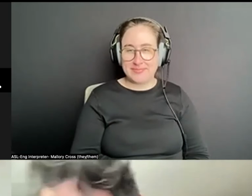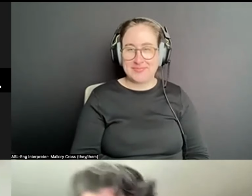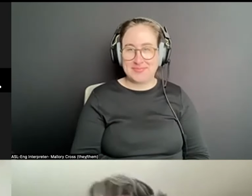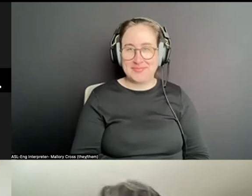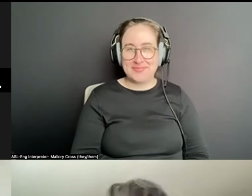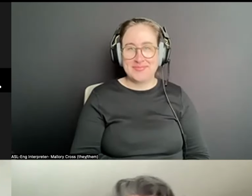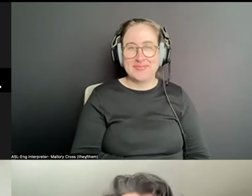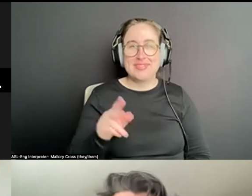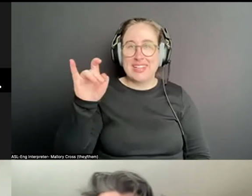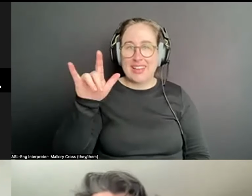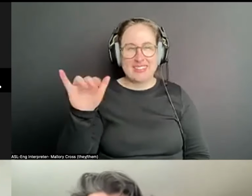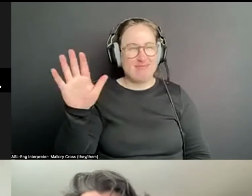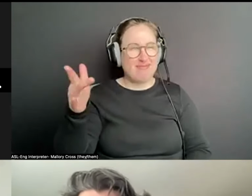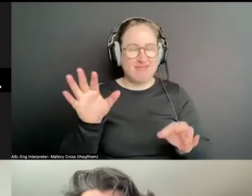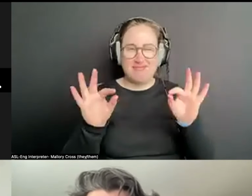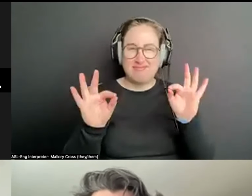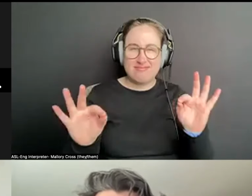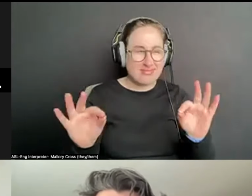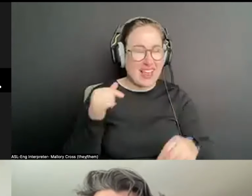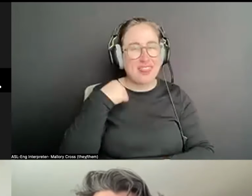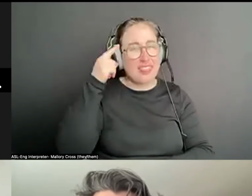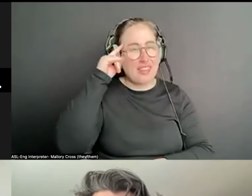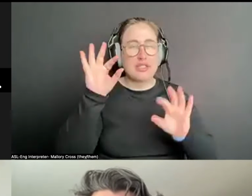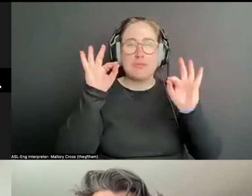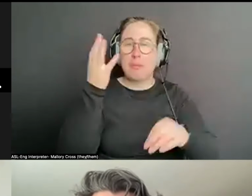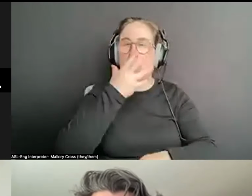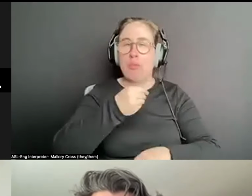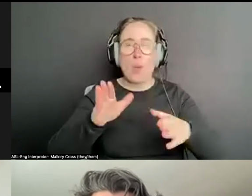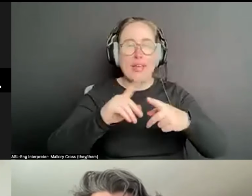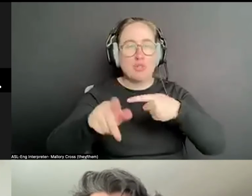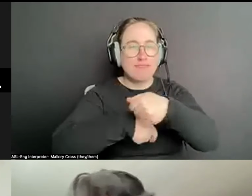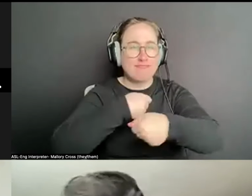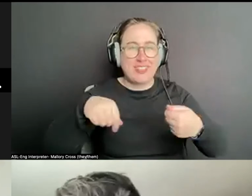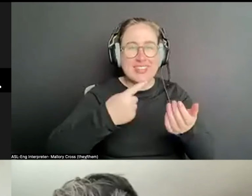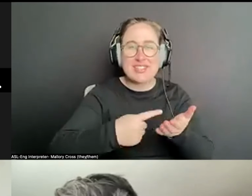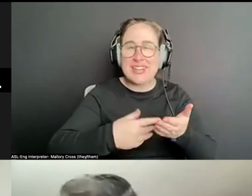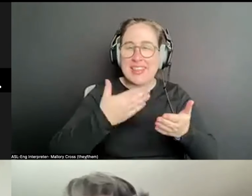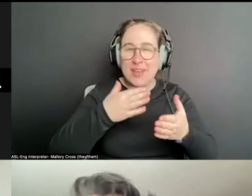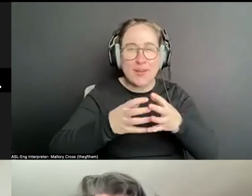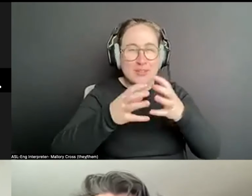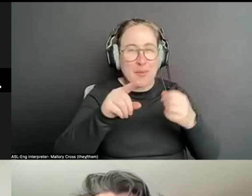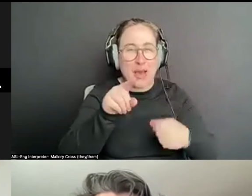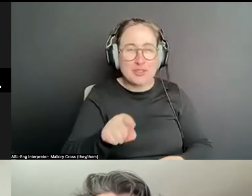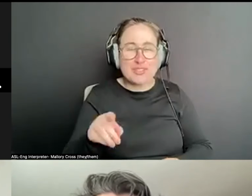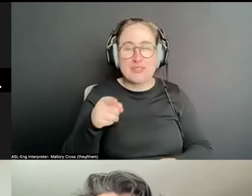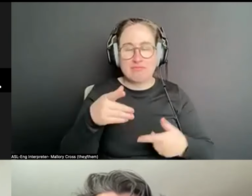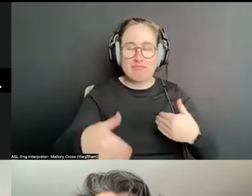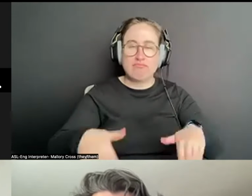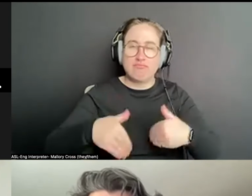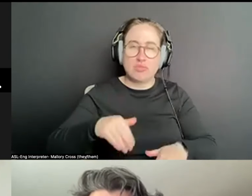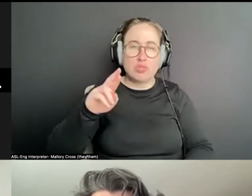Well said. I think that is a perfect way to end this discussion. Thank you so much. This is such a rich discussion.